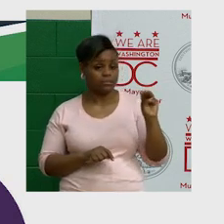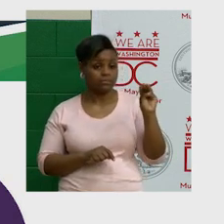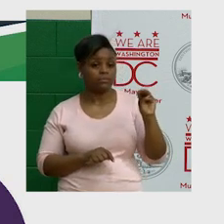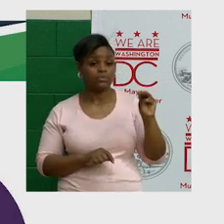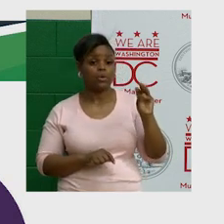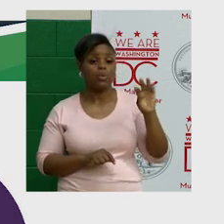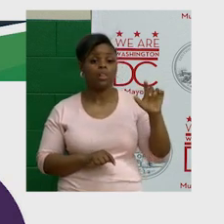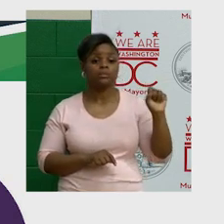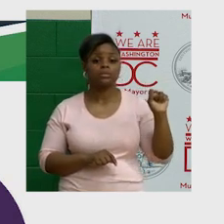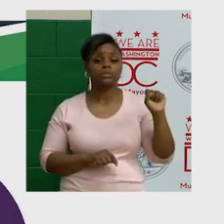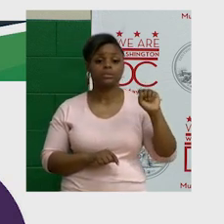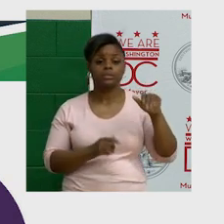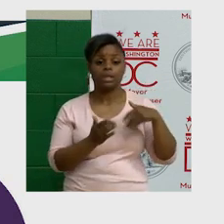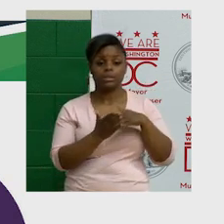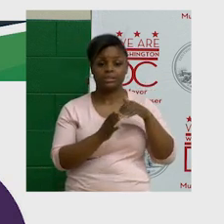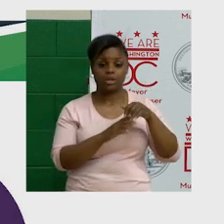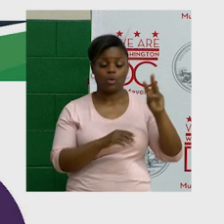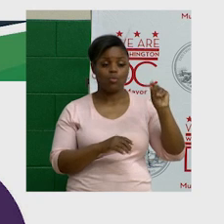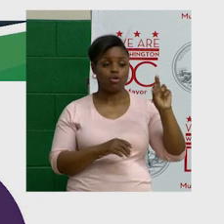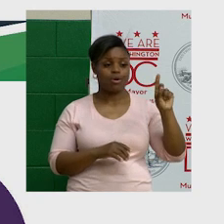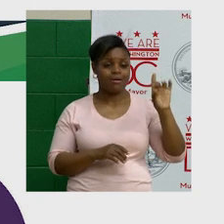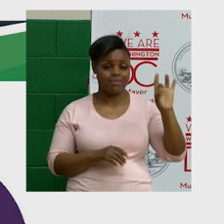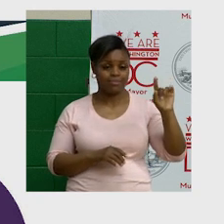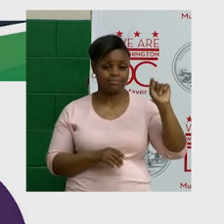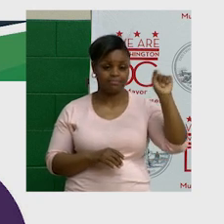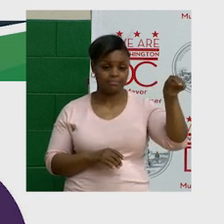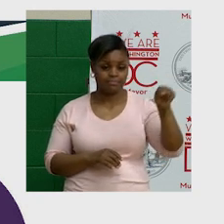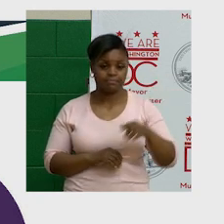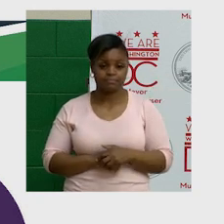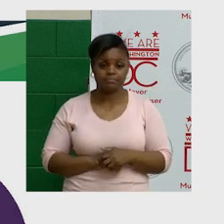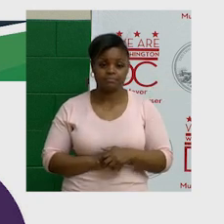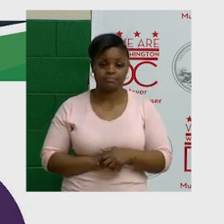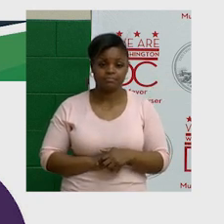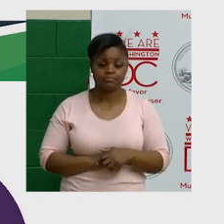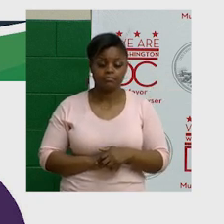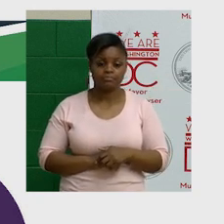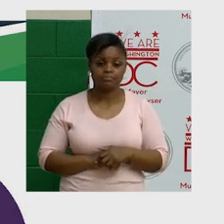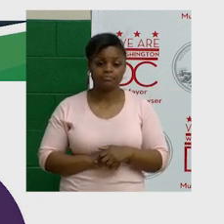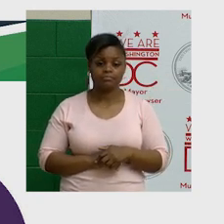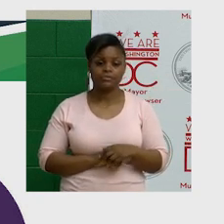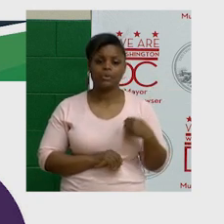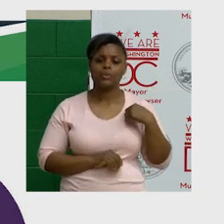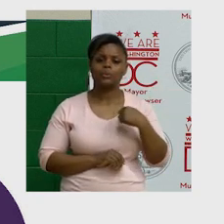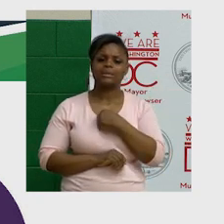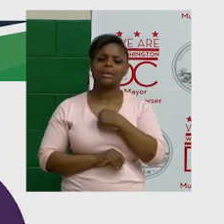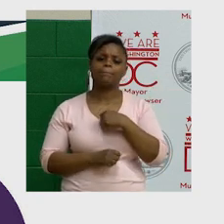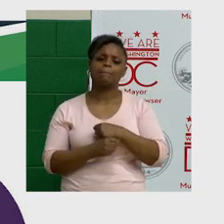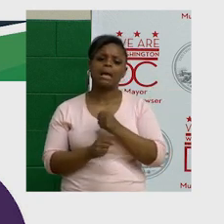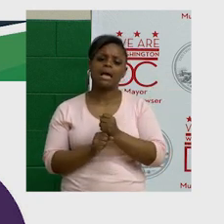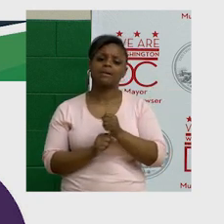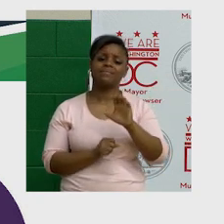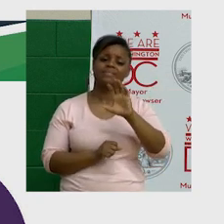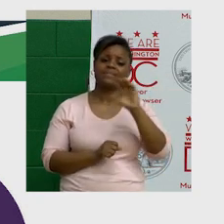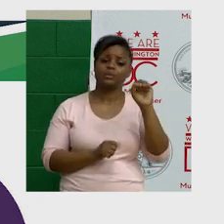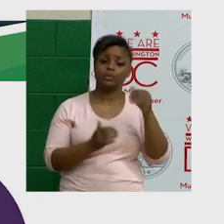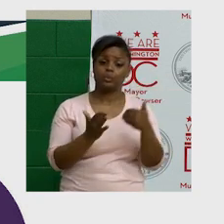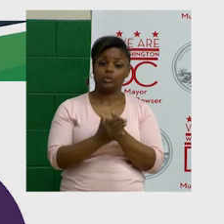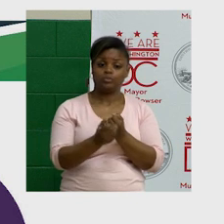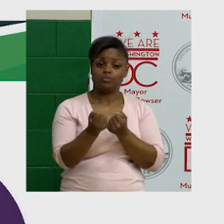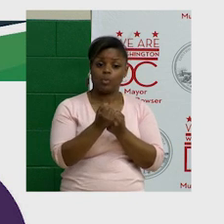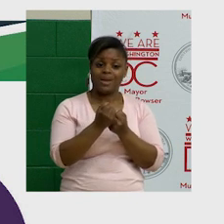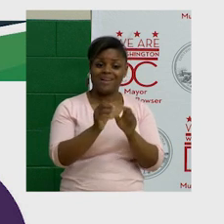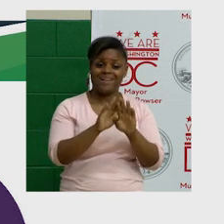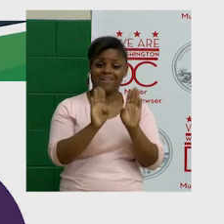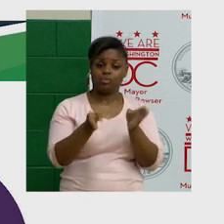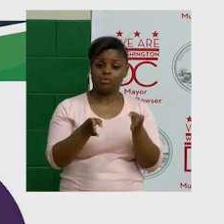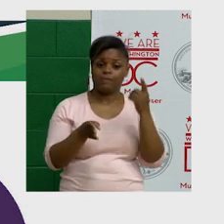center in Ward 8, and $26 million to fund 50 new permanent supportive housing units for senior women. And we also